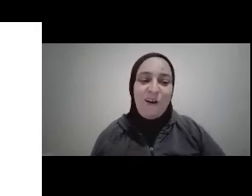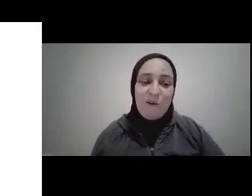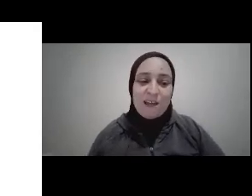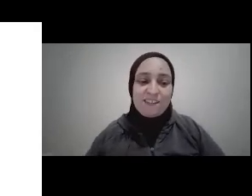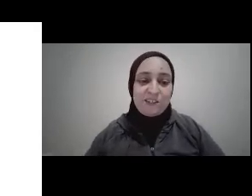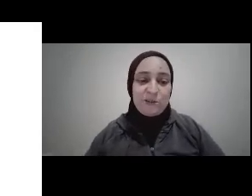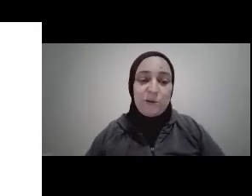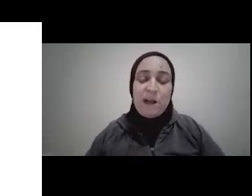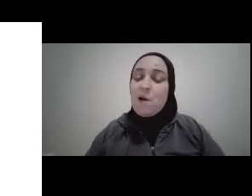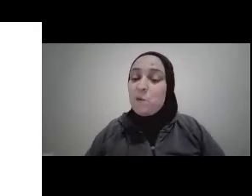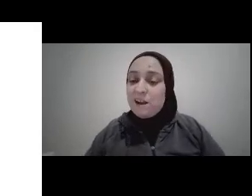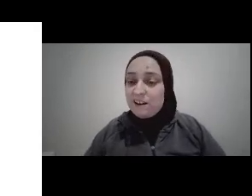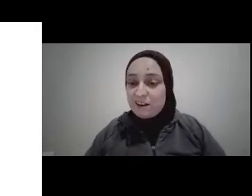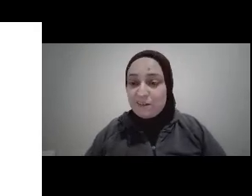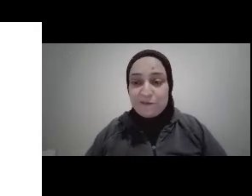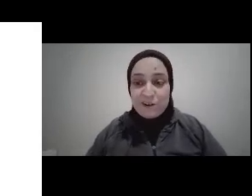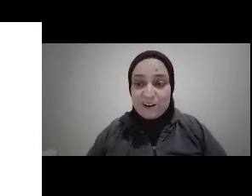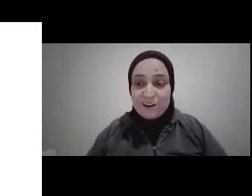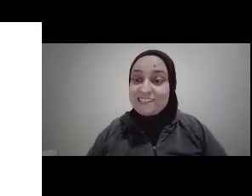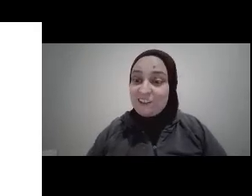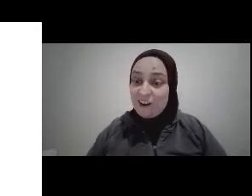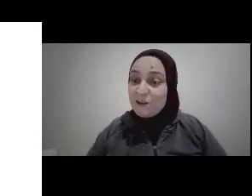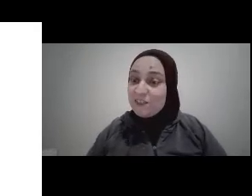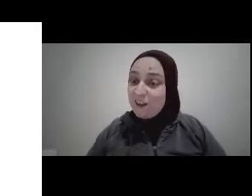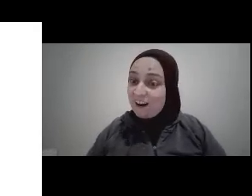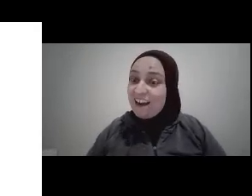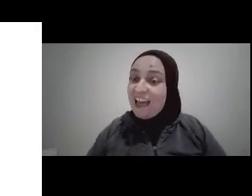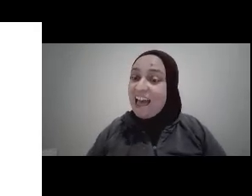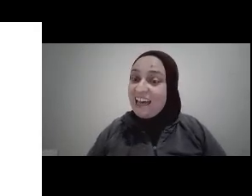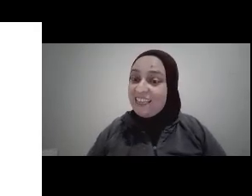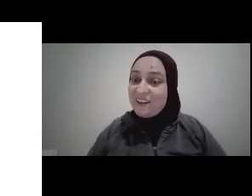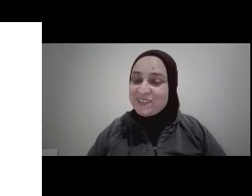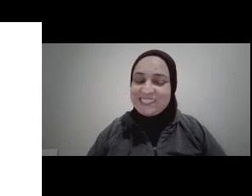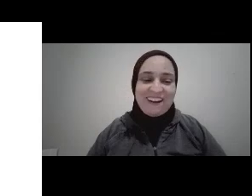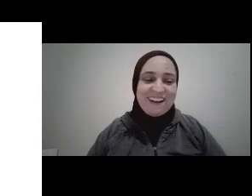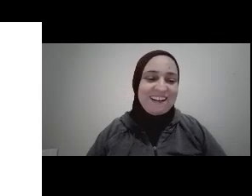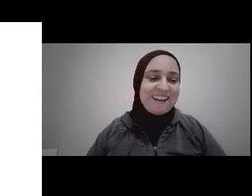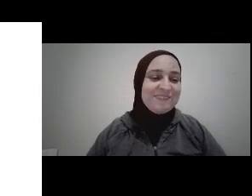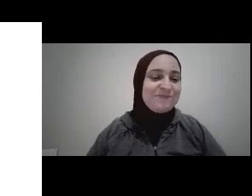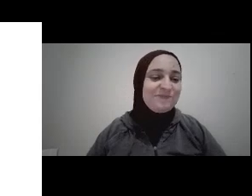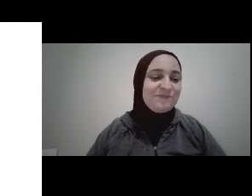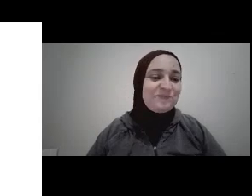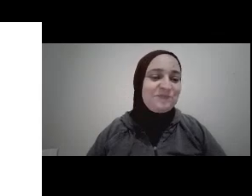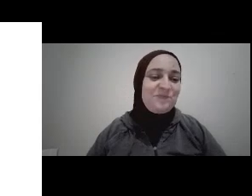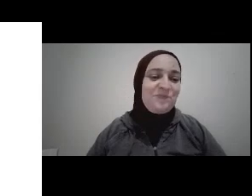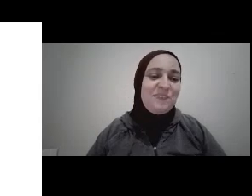that we always do. We are going to first start with our hello song.